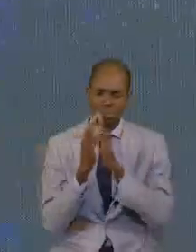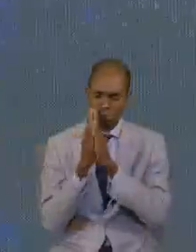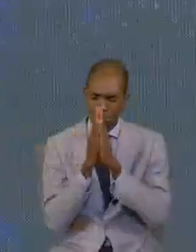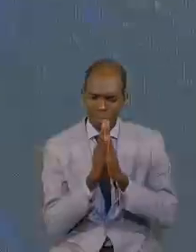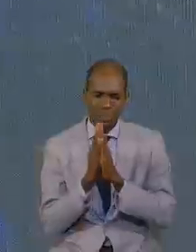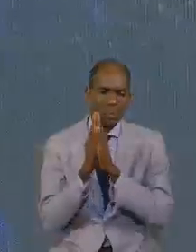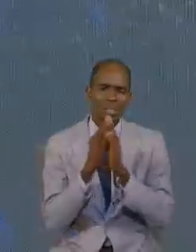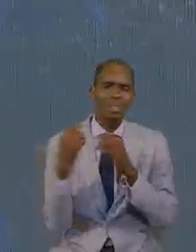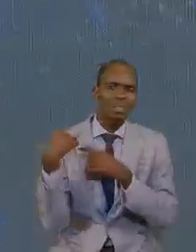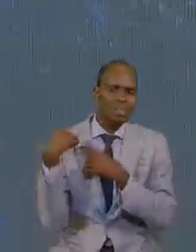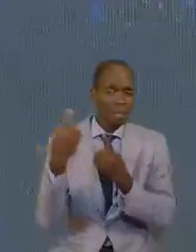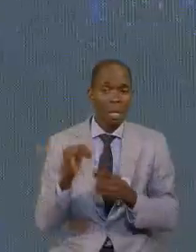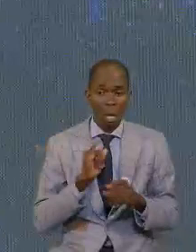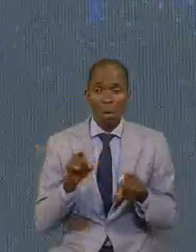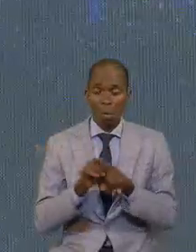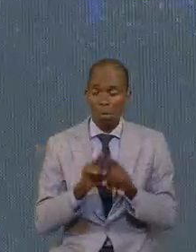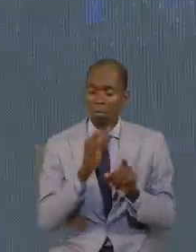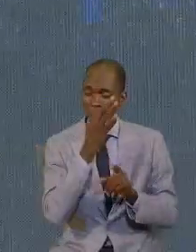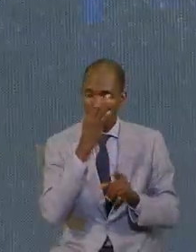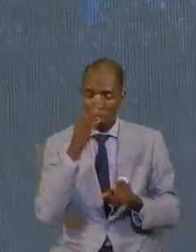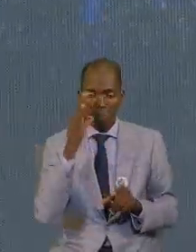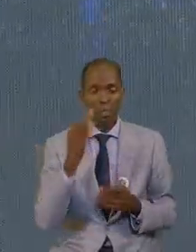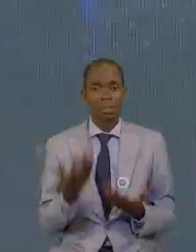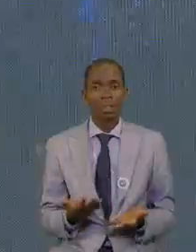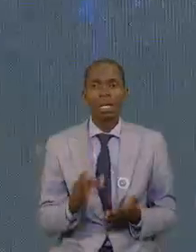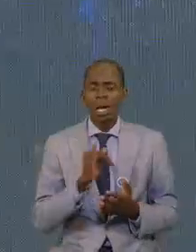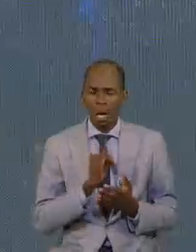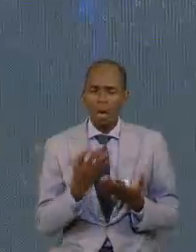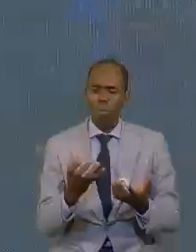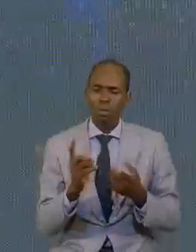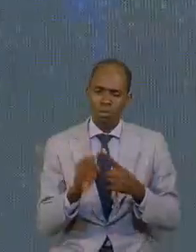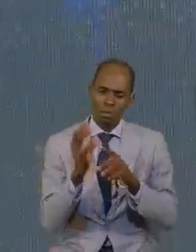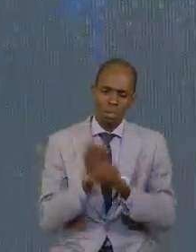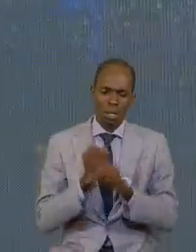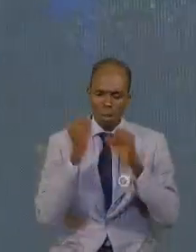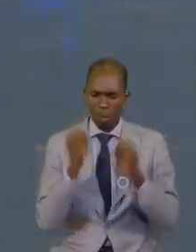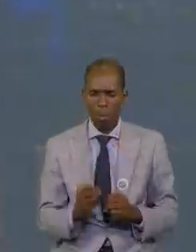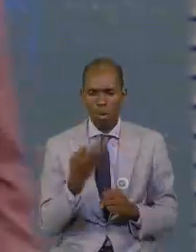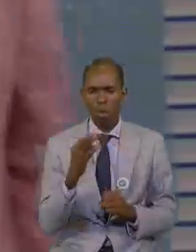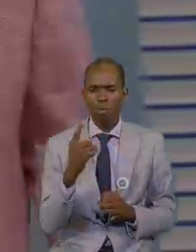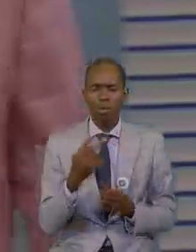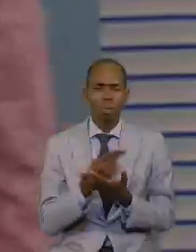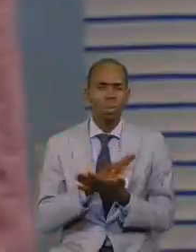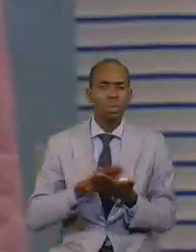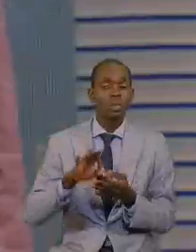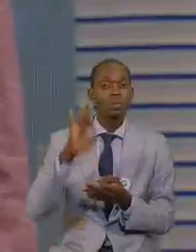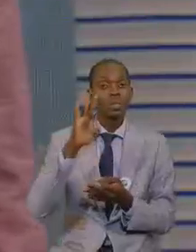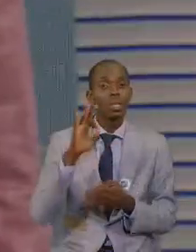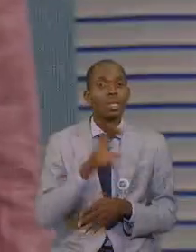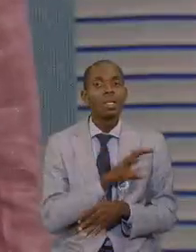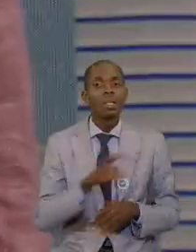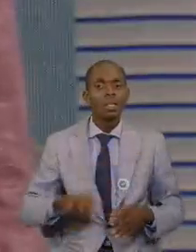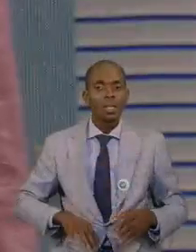time. I fasted too. I want to have the power of the Holy Ghost. Christ has